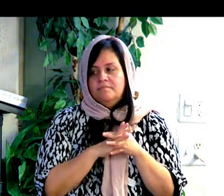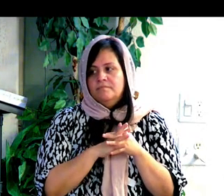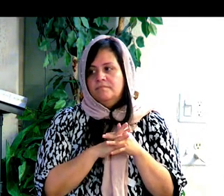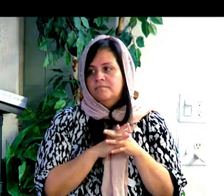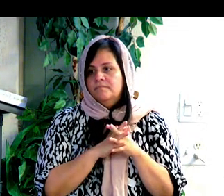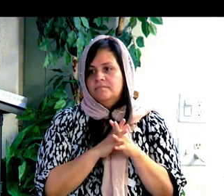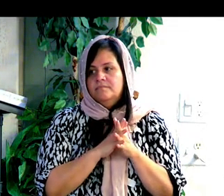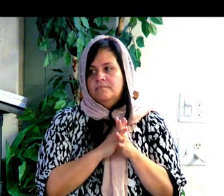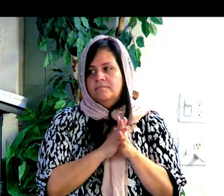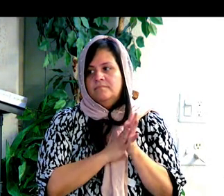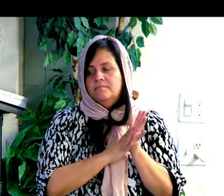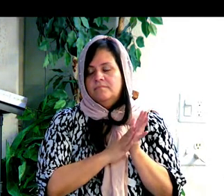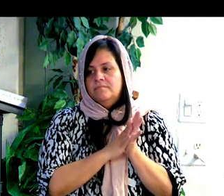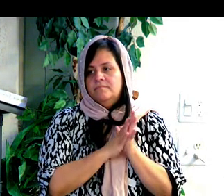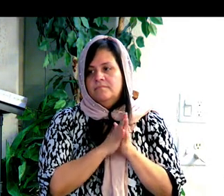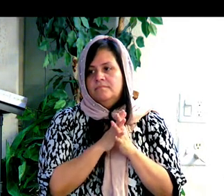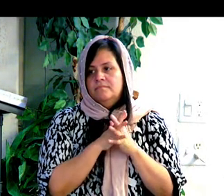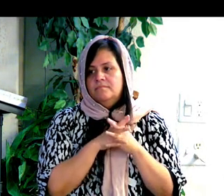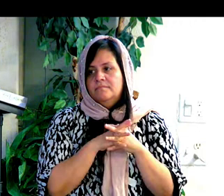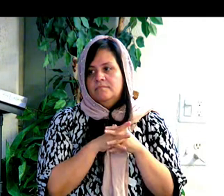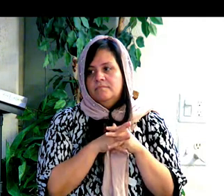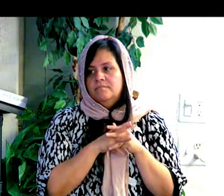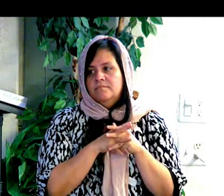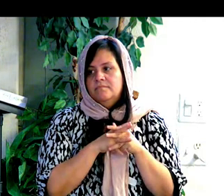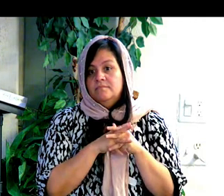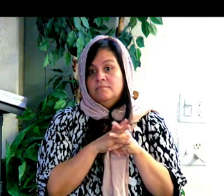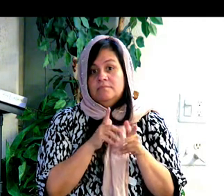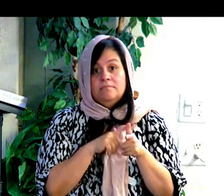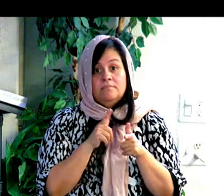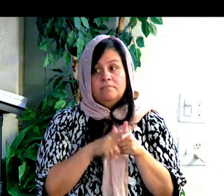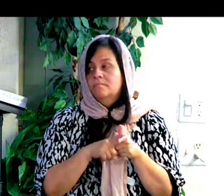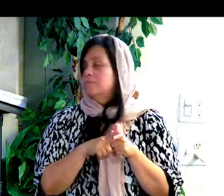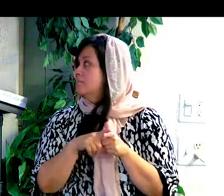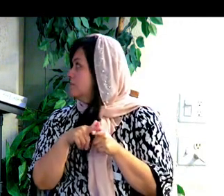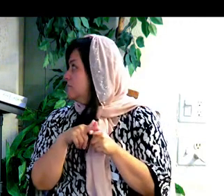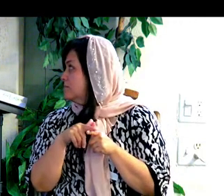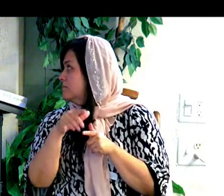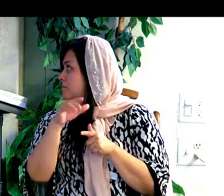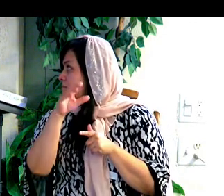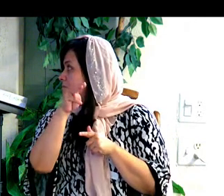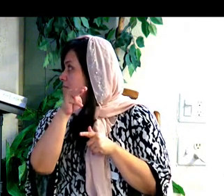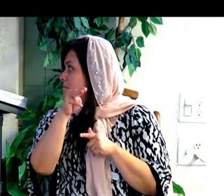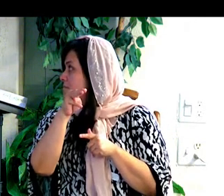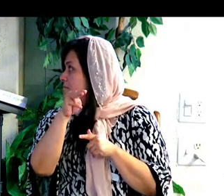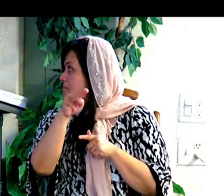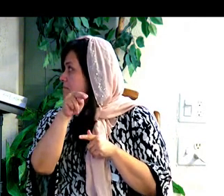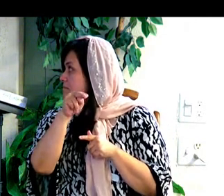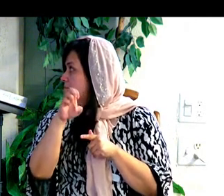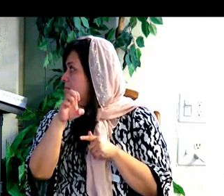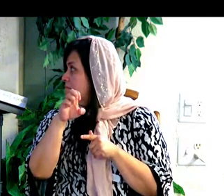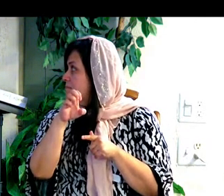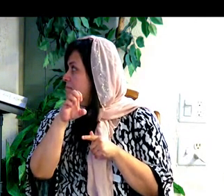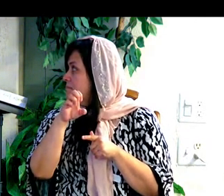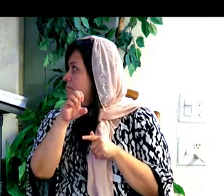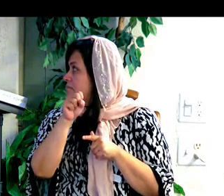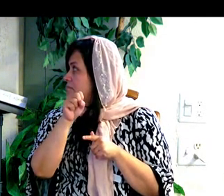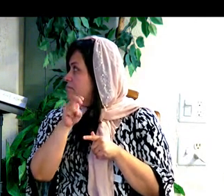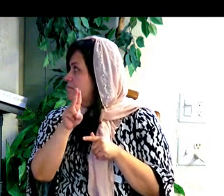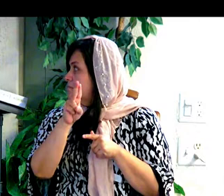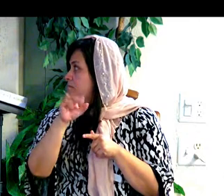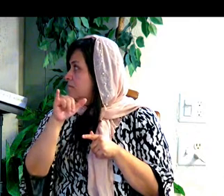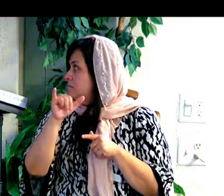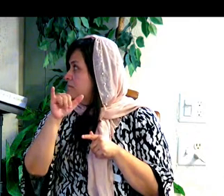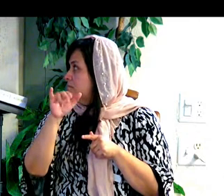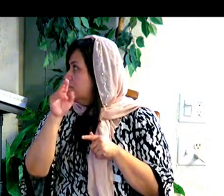a regresar por ella, como es un compromiso. And then, of course, the neusin was the actual marriage. Y el neusin es el